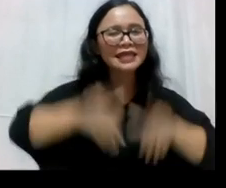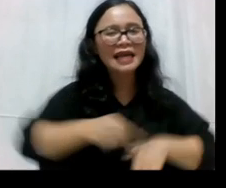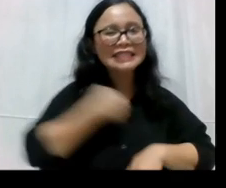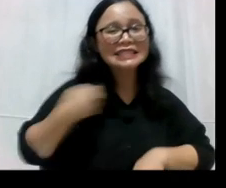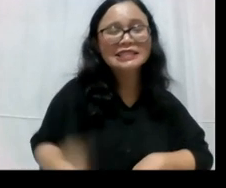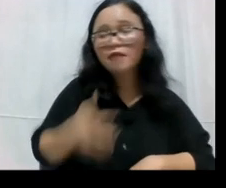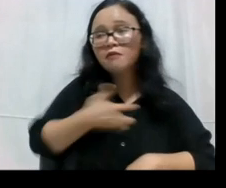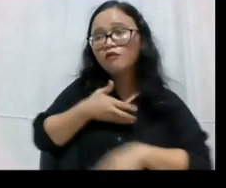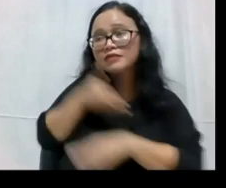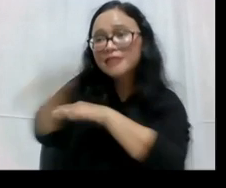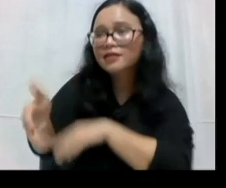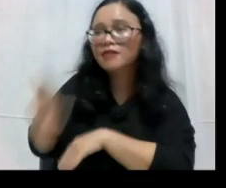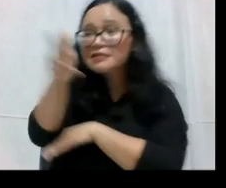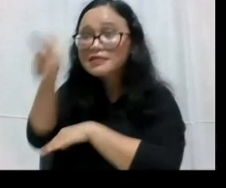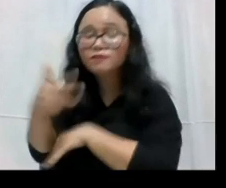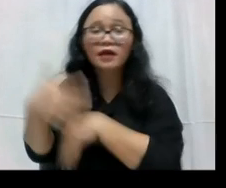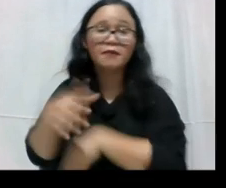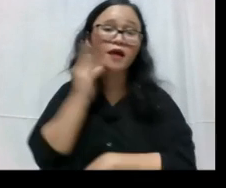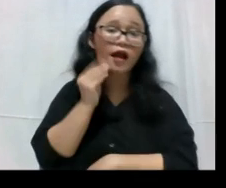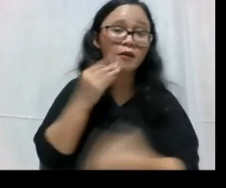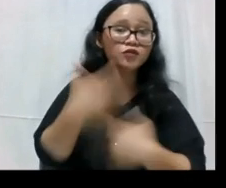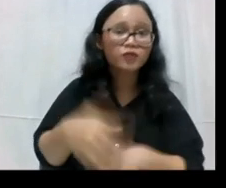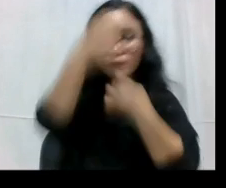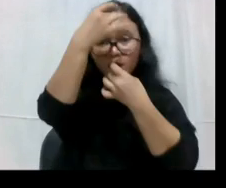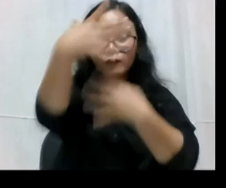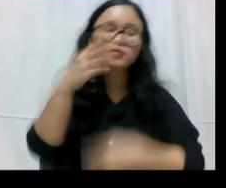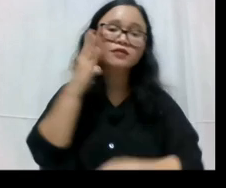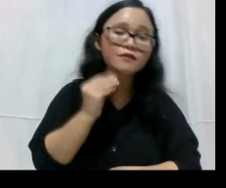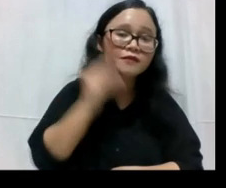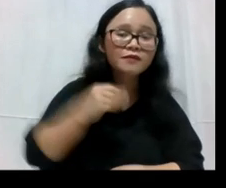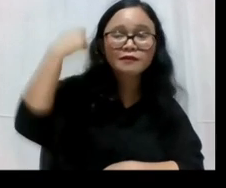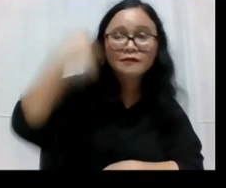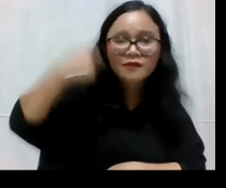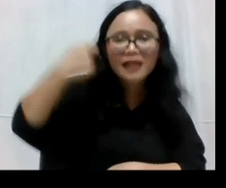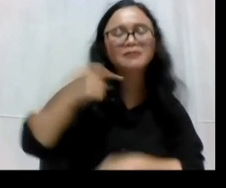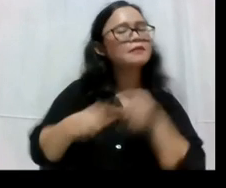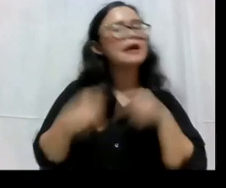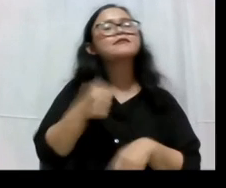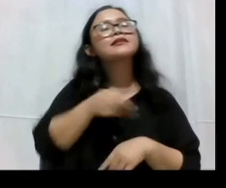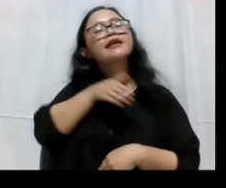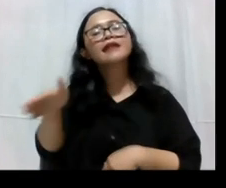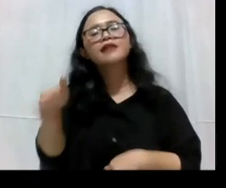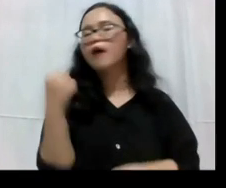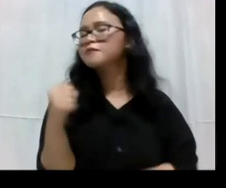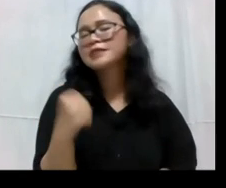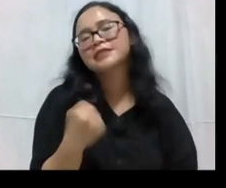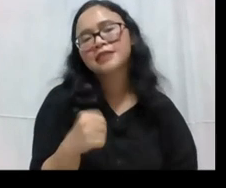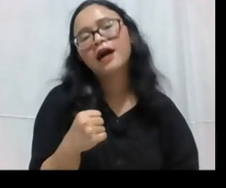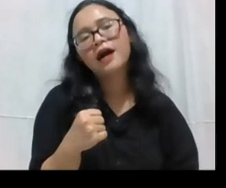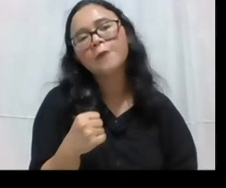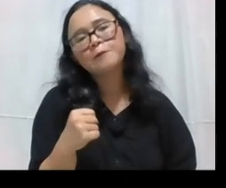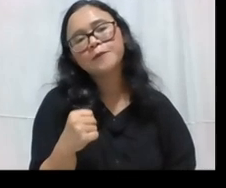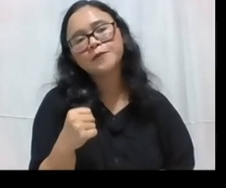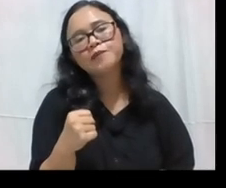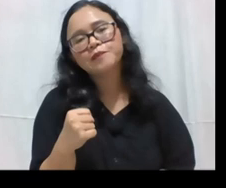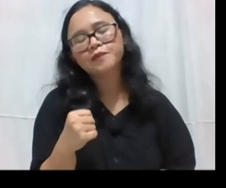human stories. I don't want to tell the politics because there would be nothing new we could say.